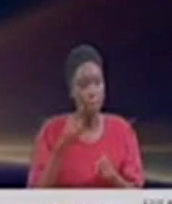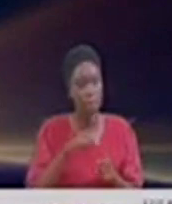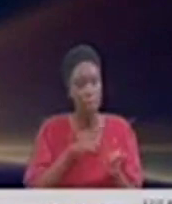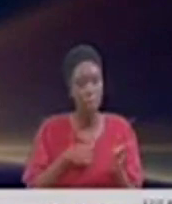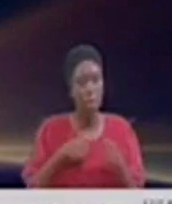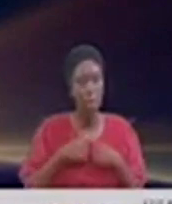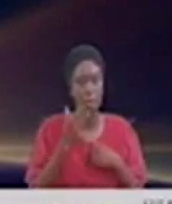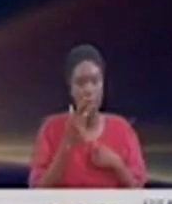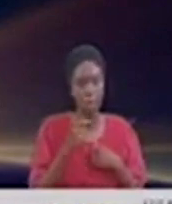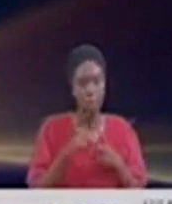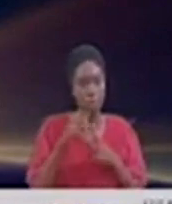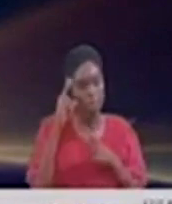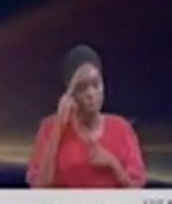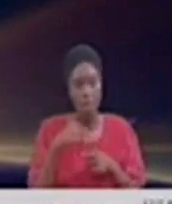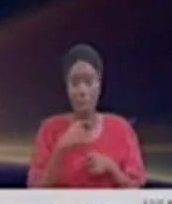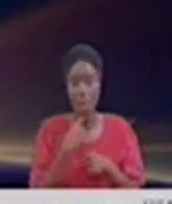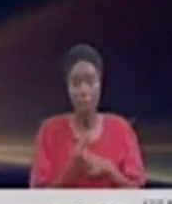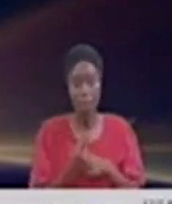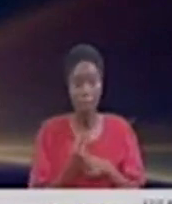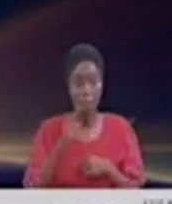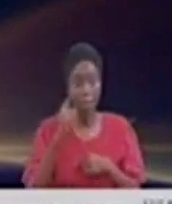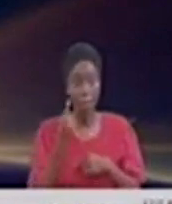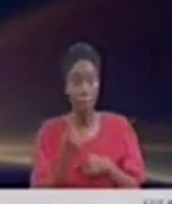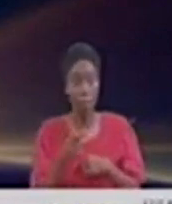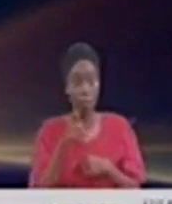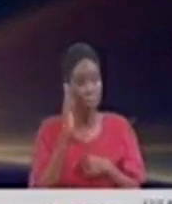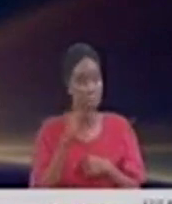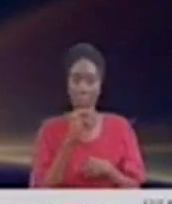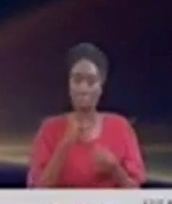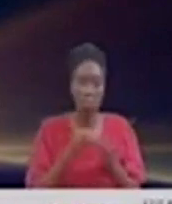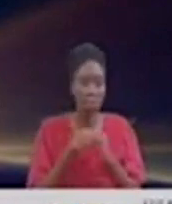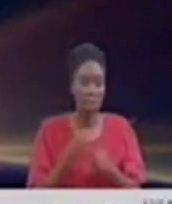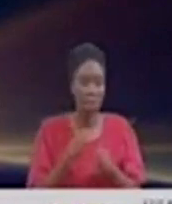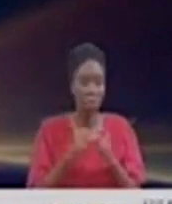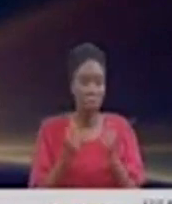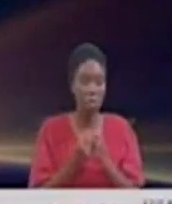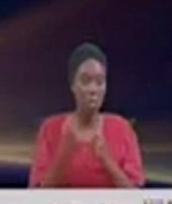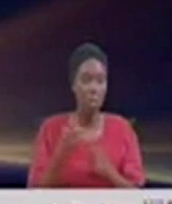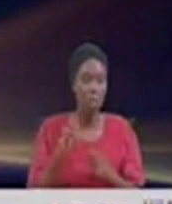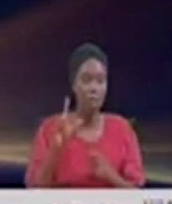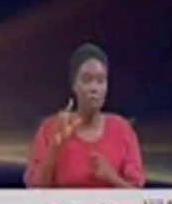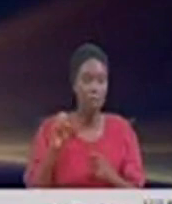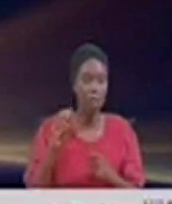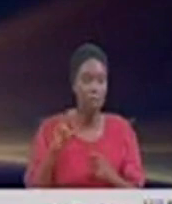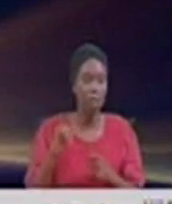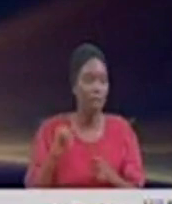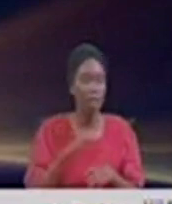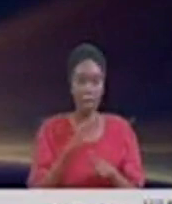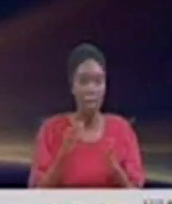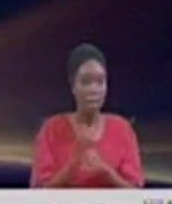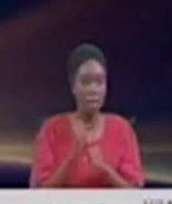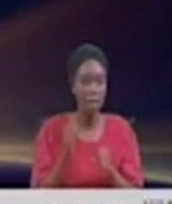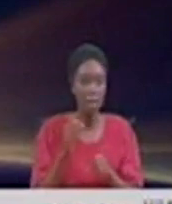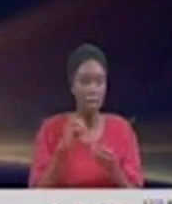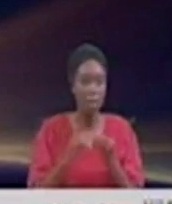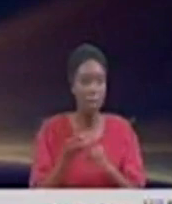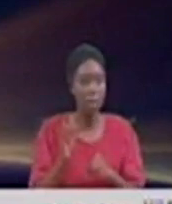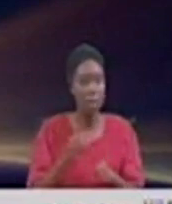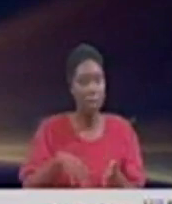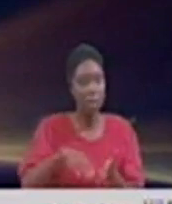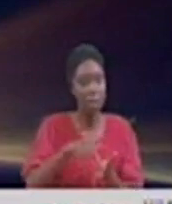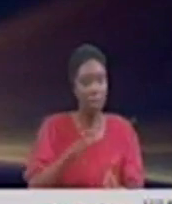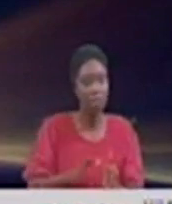unto Moses, saying, Only thou shalt not number the tribe of Levi, neither take the sum of them among the children of